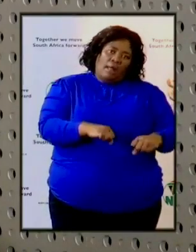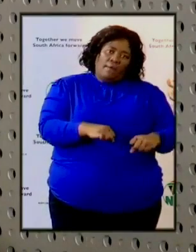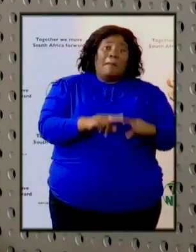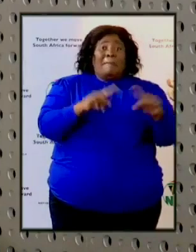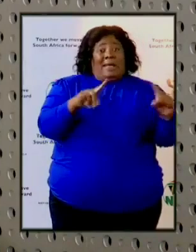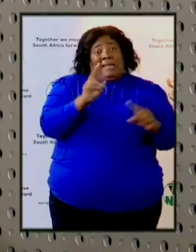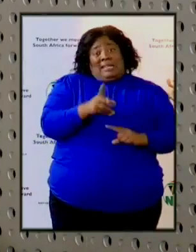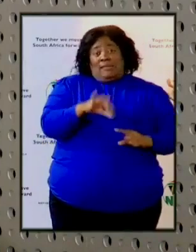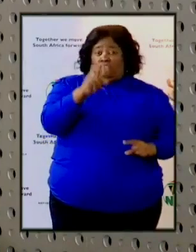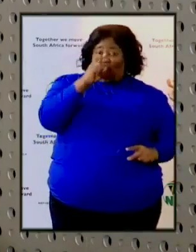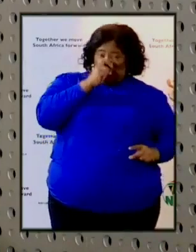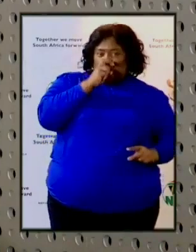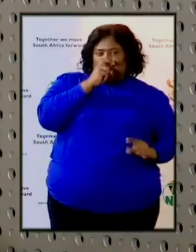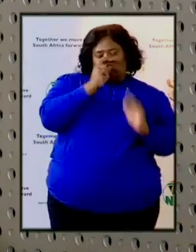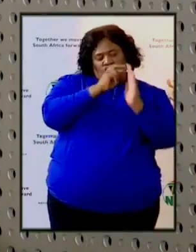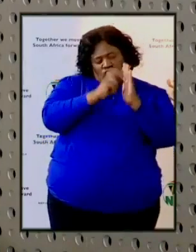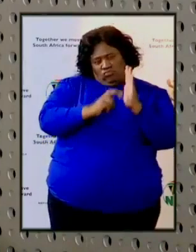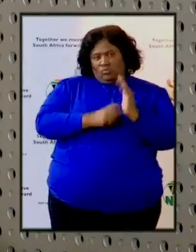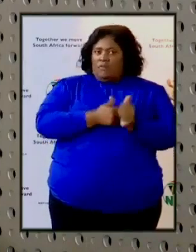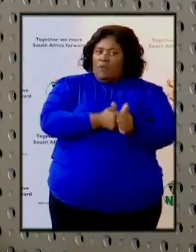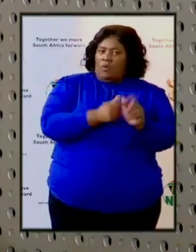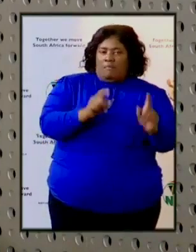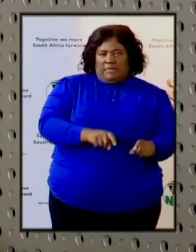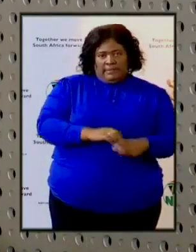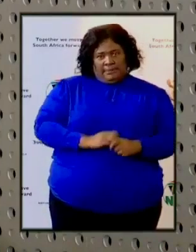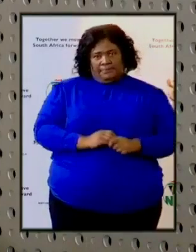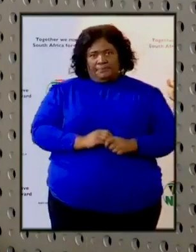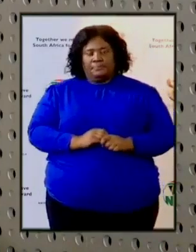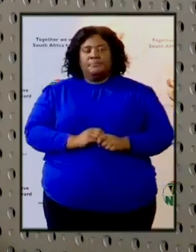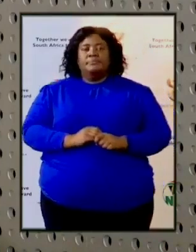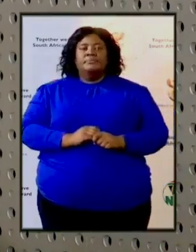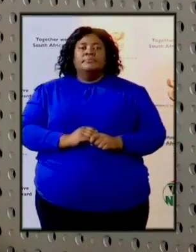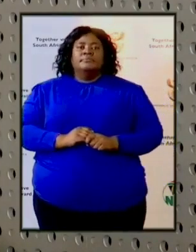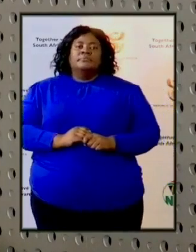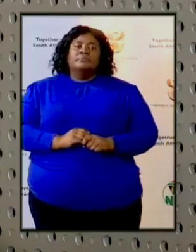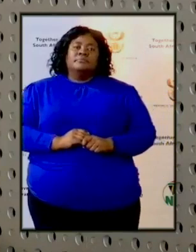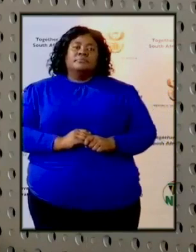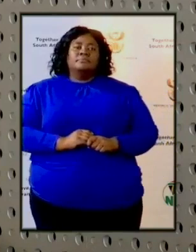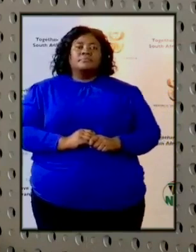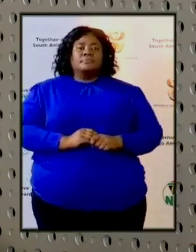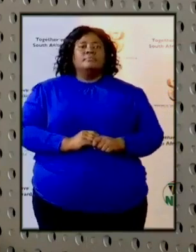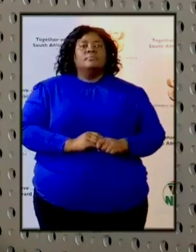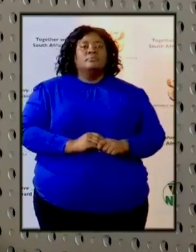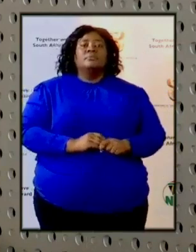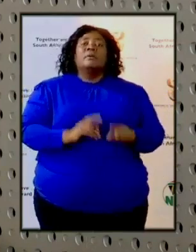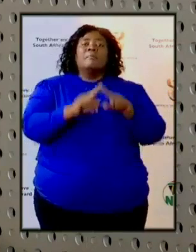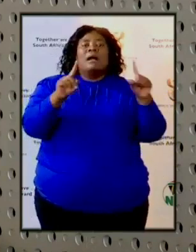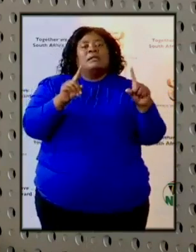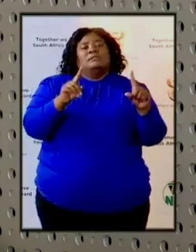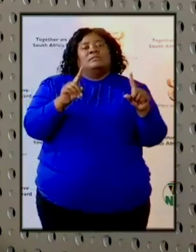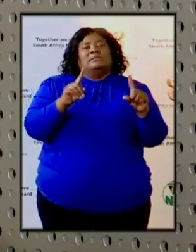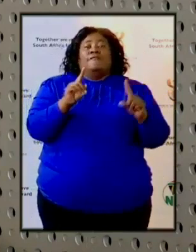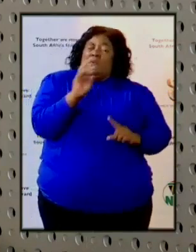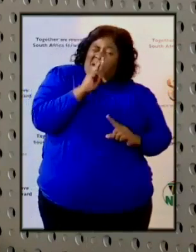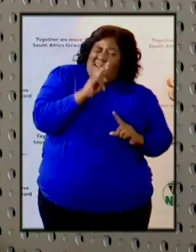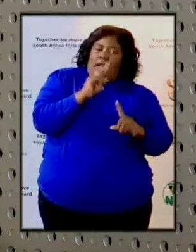strict conditions again, go to the funerals. If you are a close relative and it's